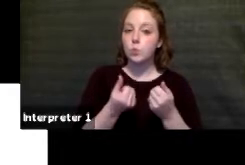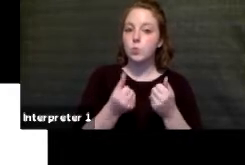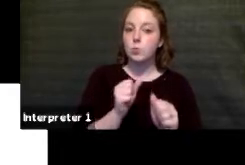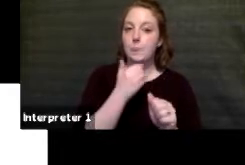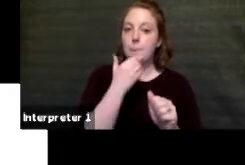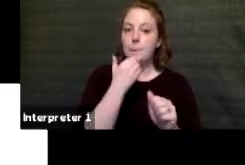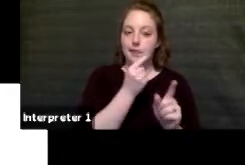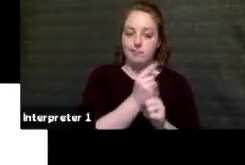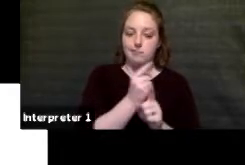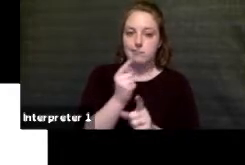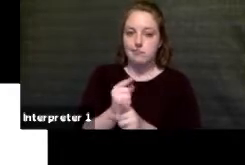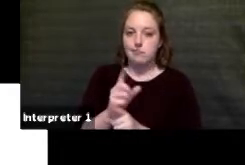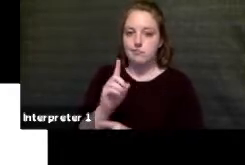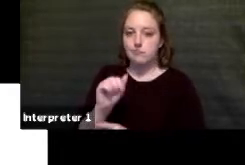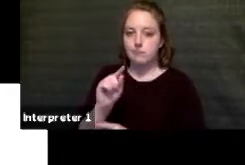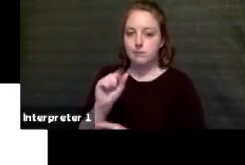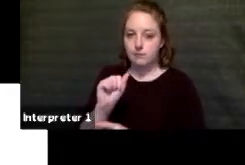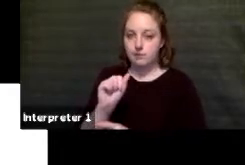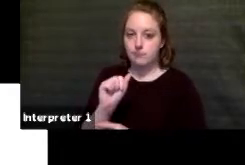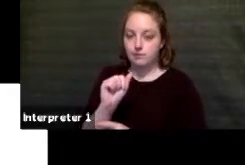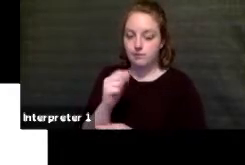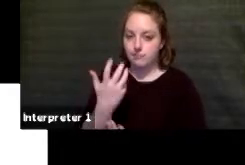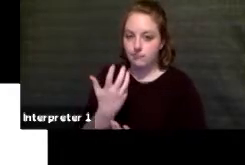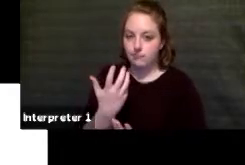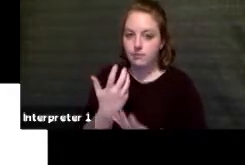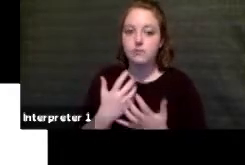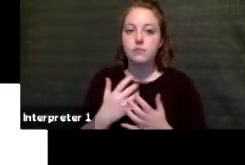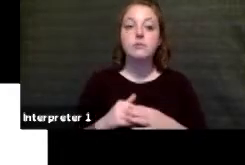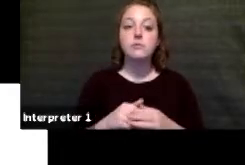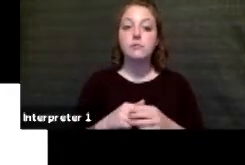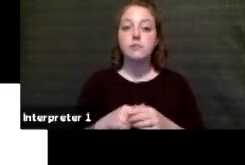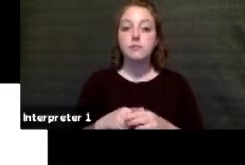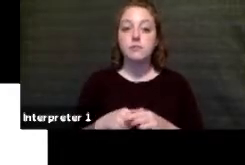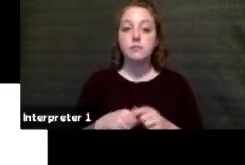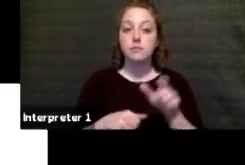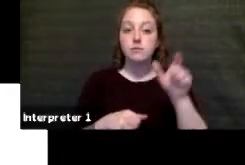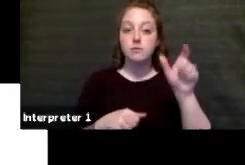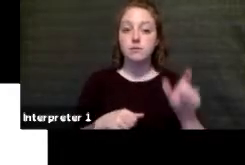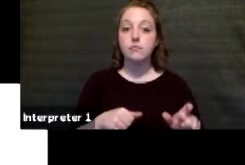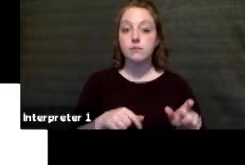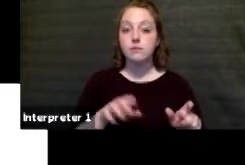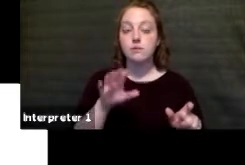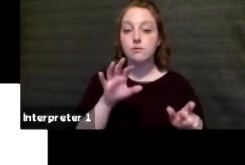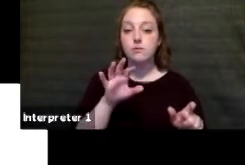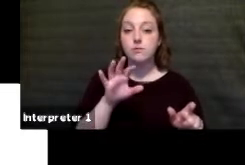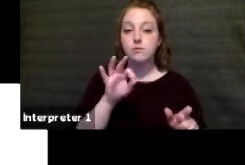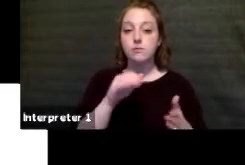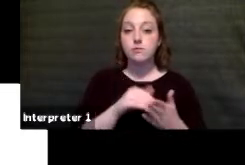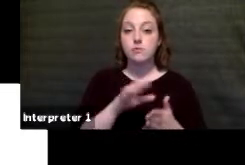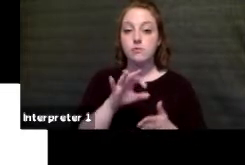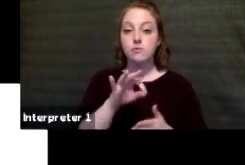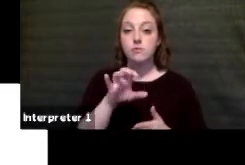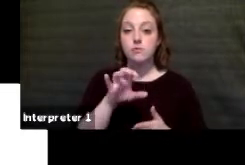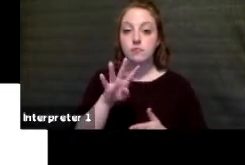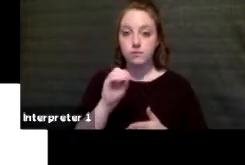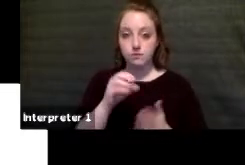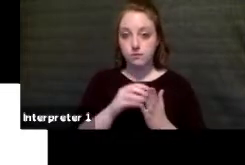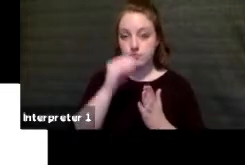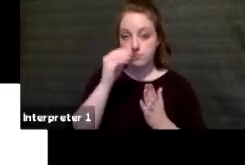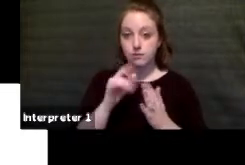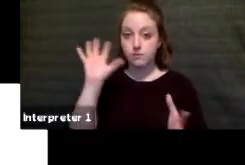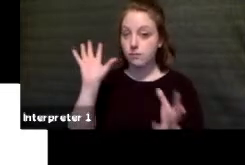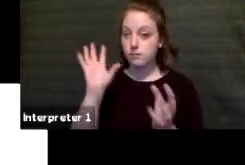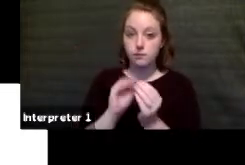current capacity you'll see in the far left column is at 9,940 students. And that includes all the elementary